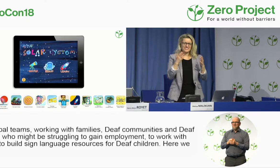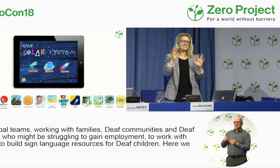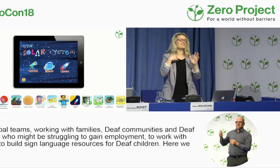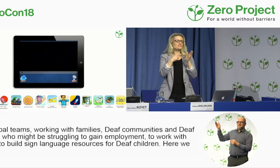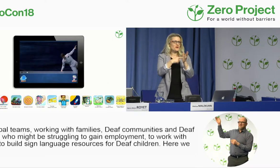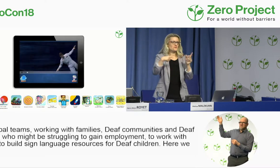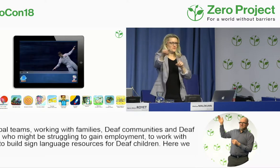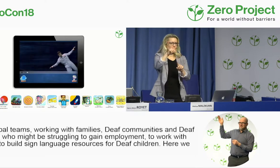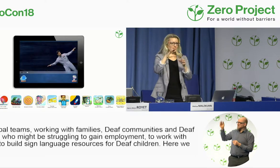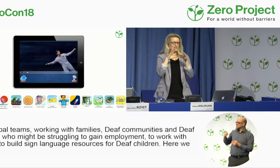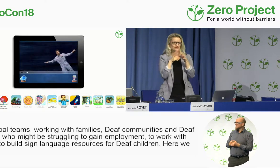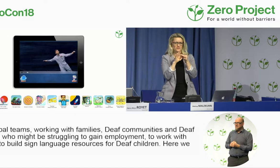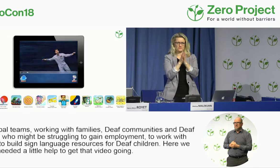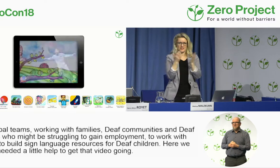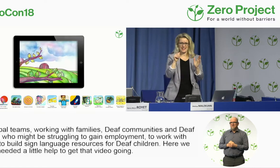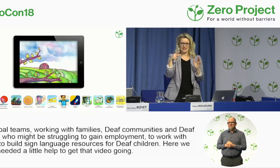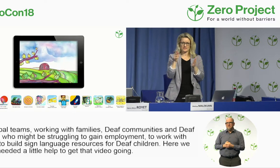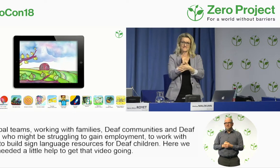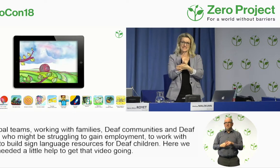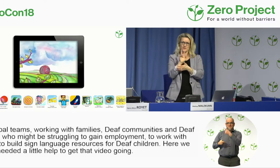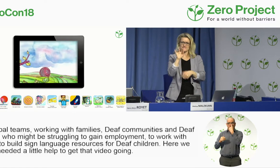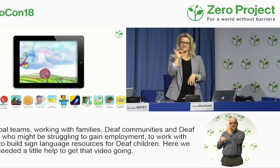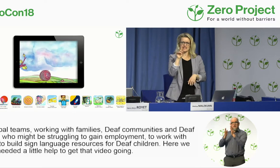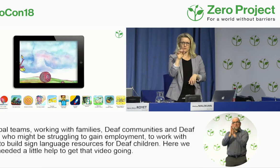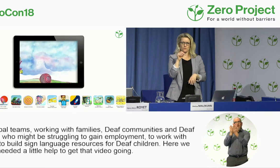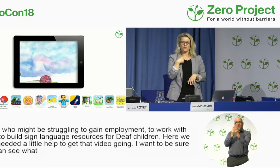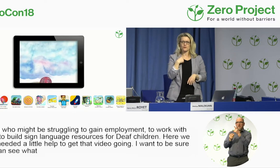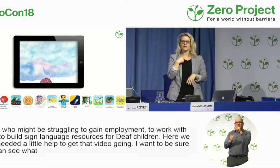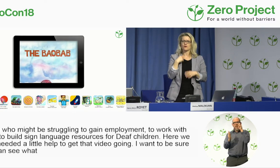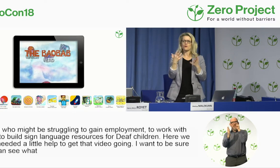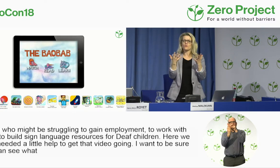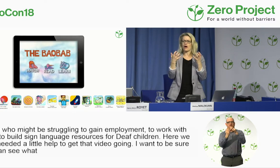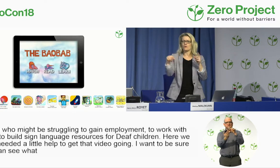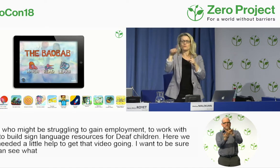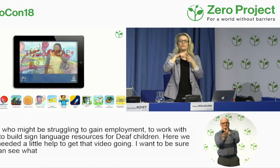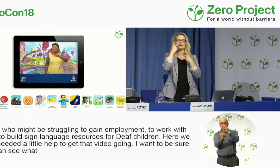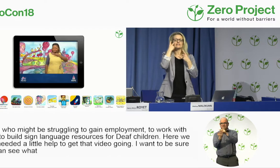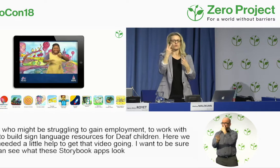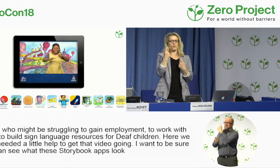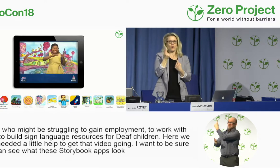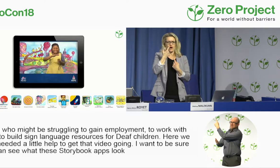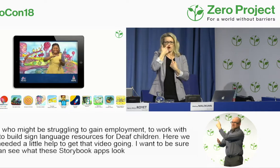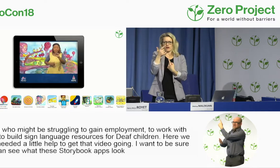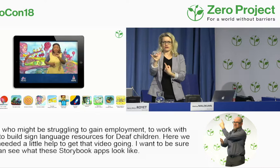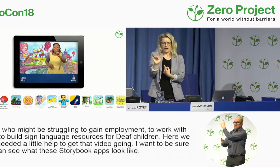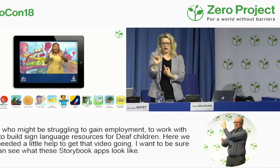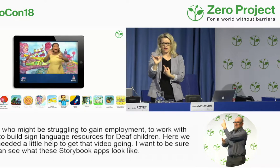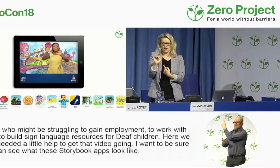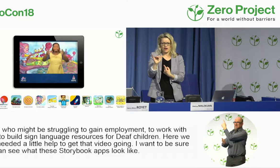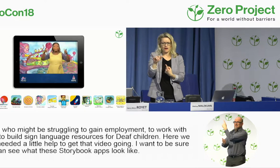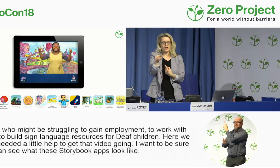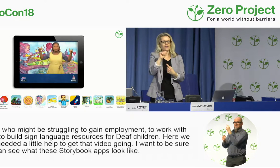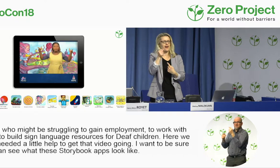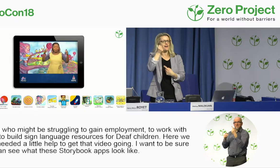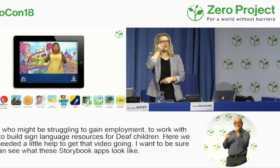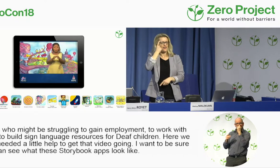I just needed a little bit of help to get that video going. I want to be sure that you are able to see what these storybook apps look like. This video